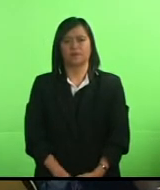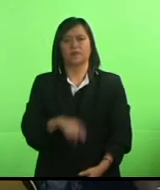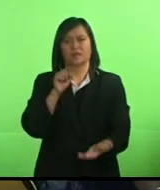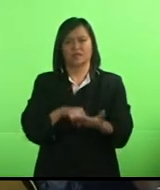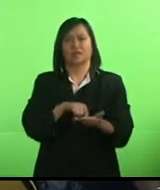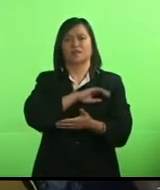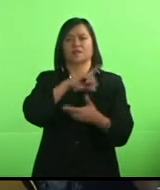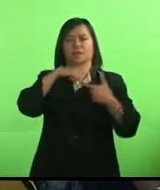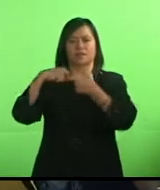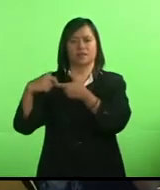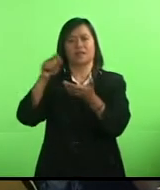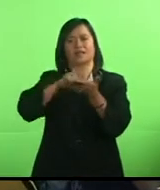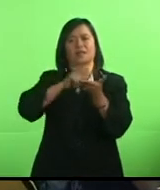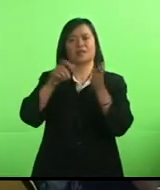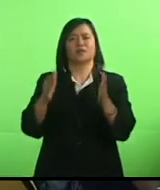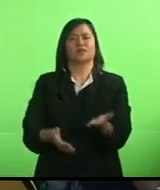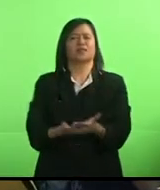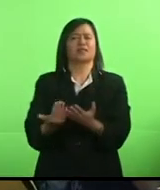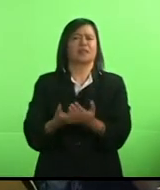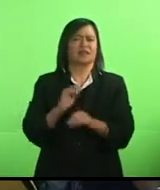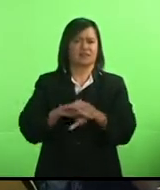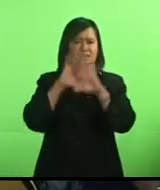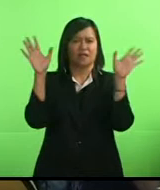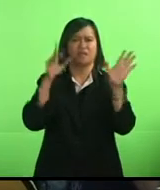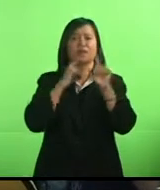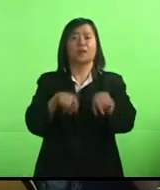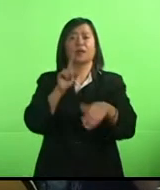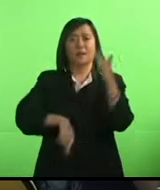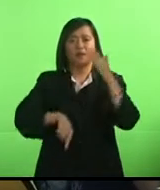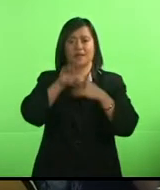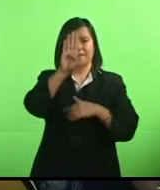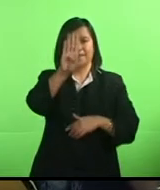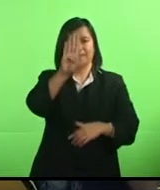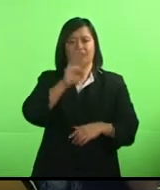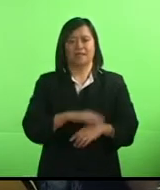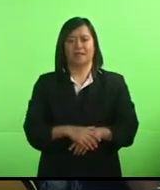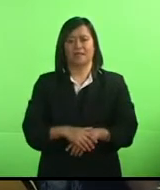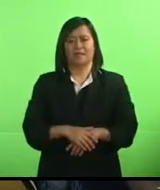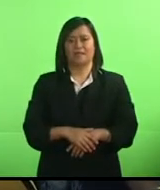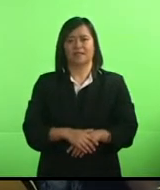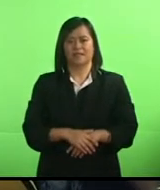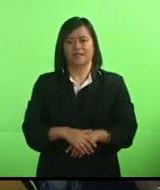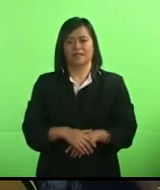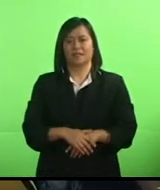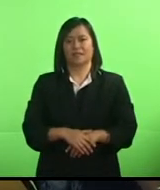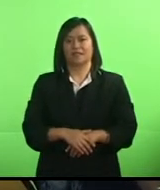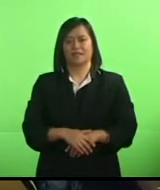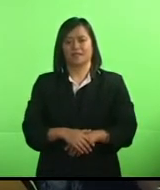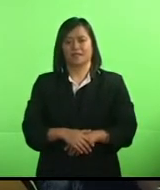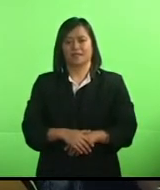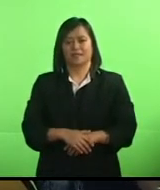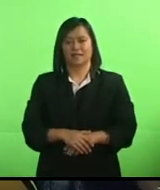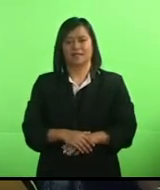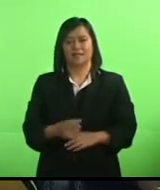It's all about author, it's so clear. B, yeah, but the author is not management, that is the title,